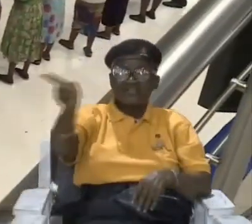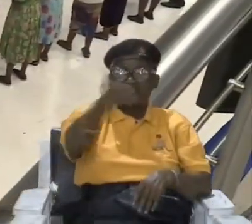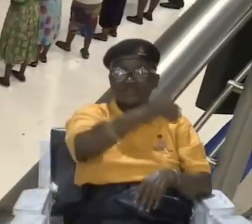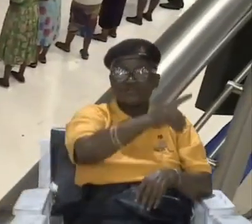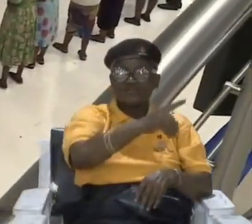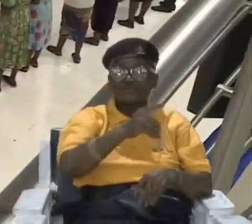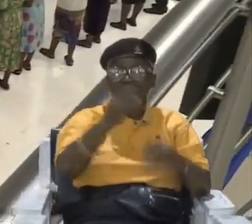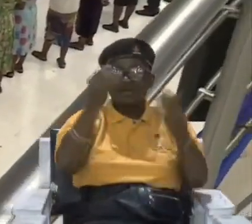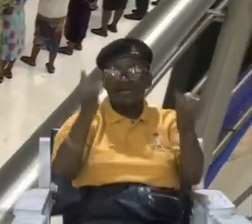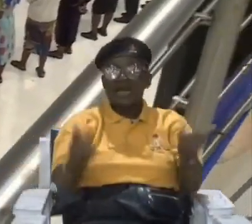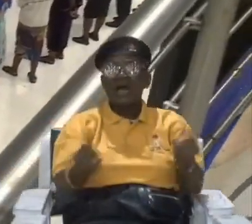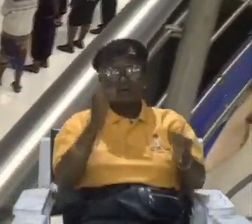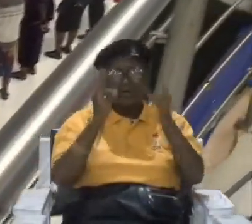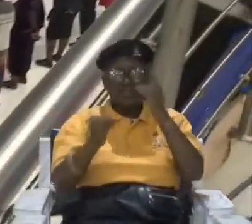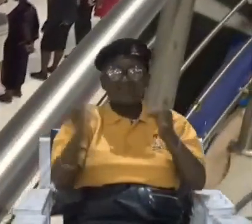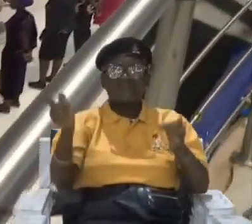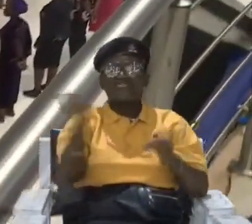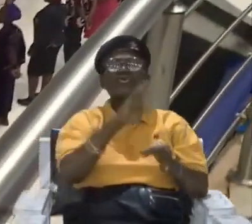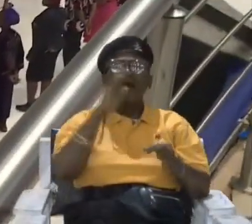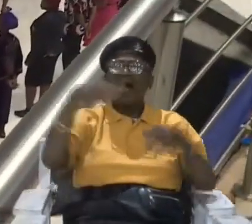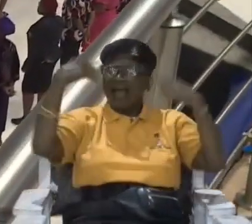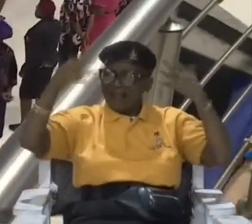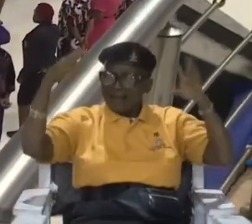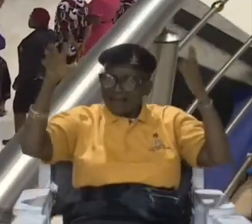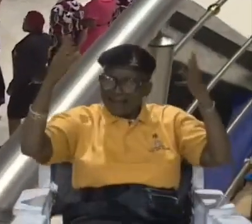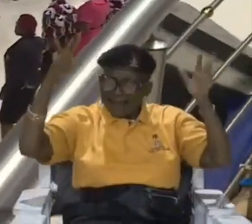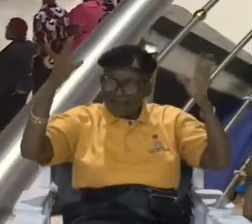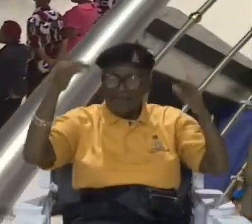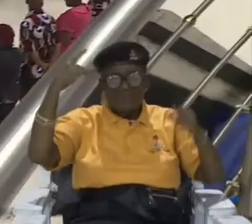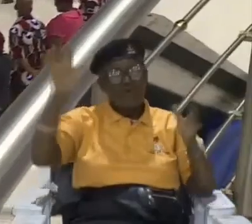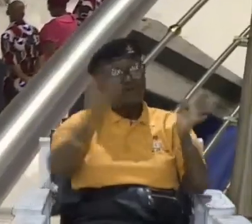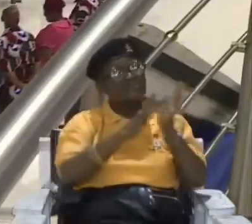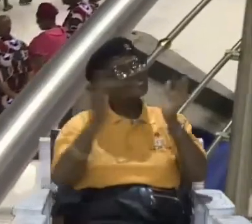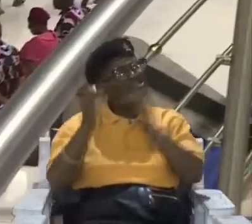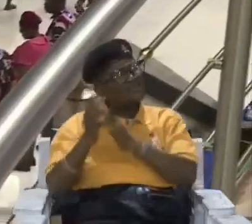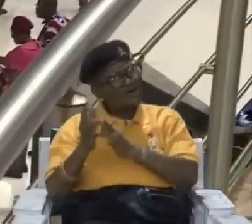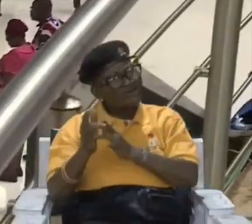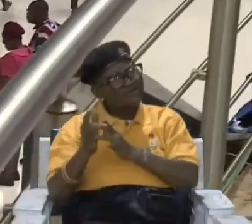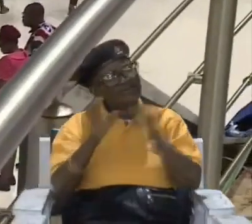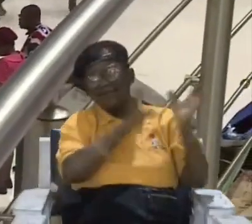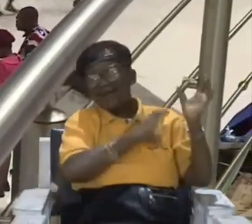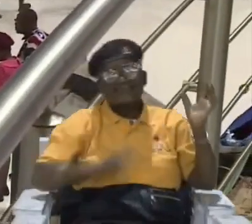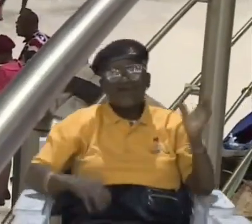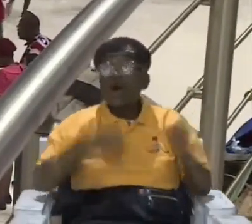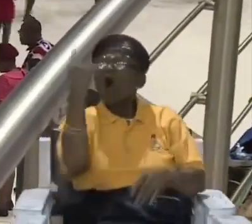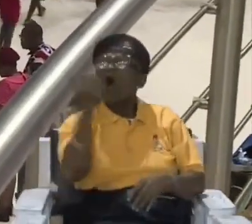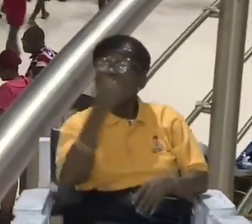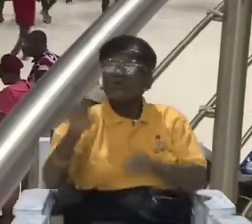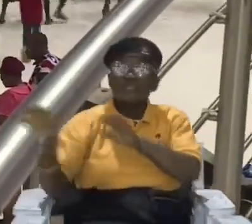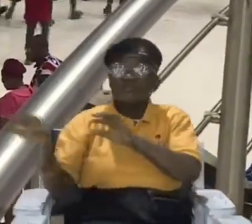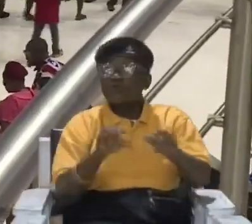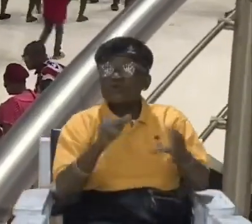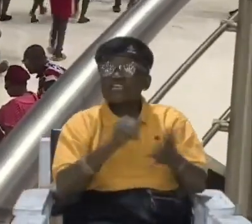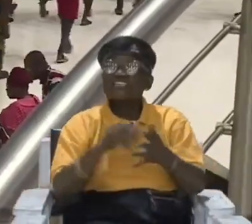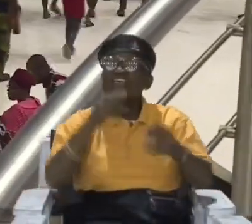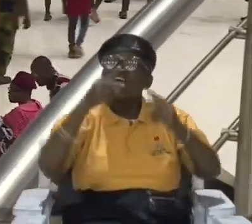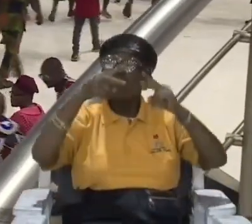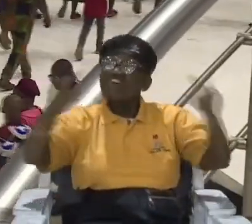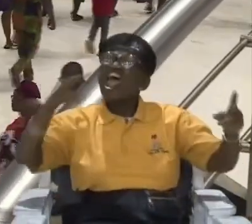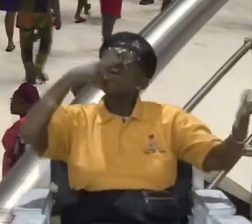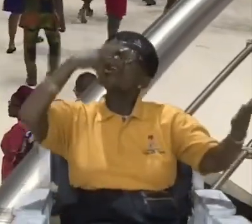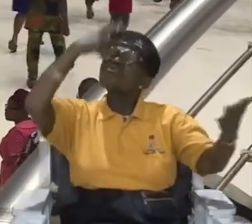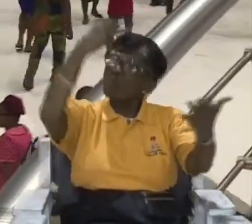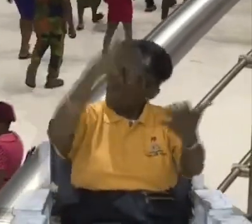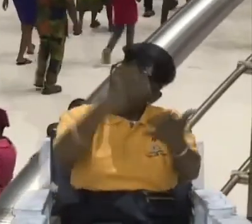Now, if you are clapping for Jesus, please, always do it very well. Very well.